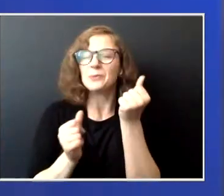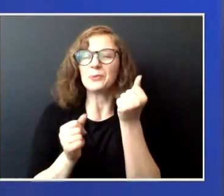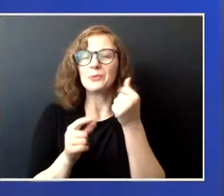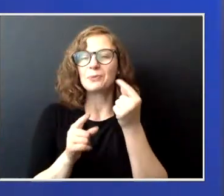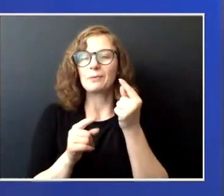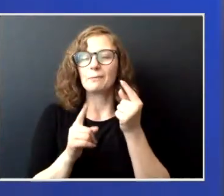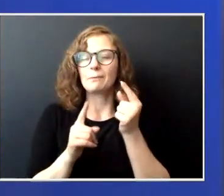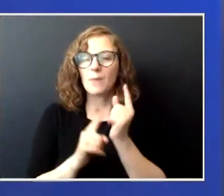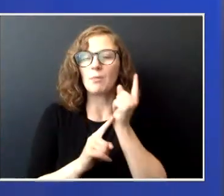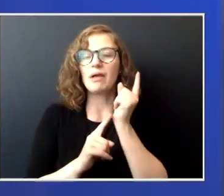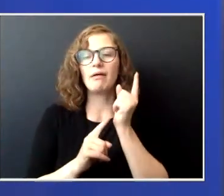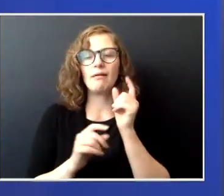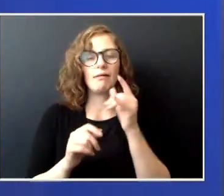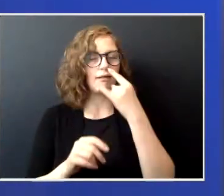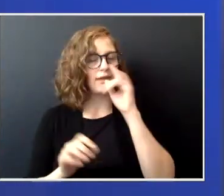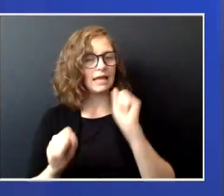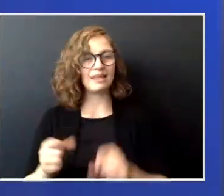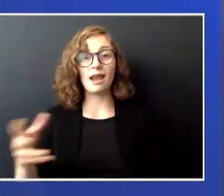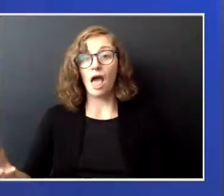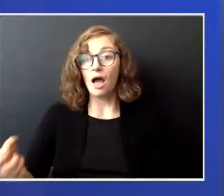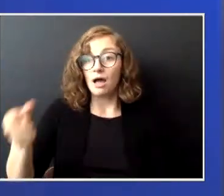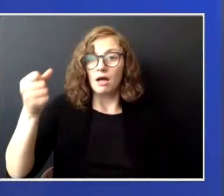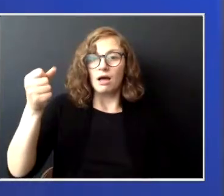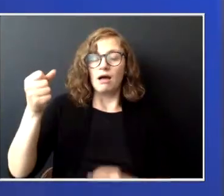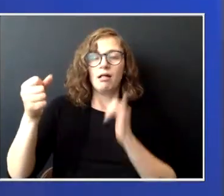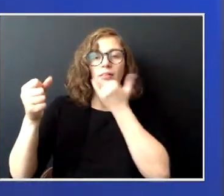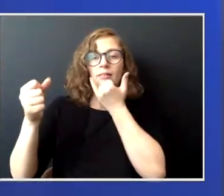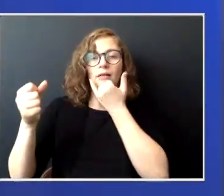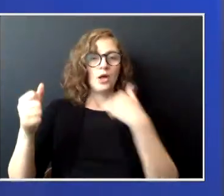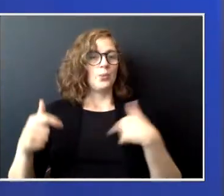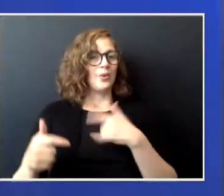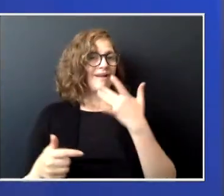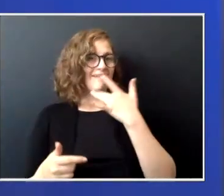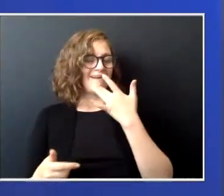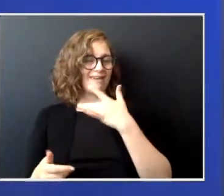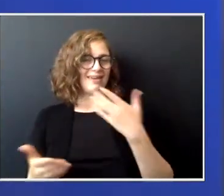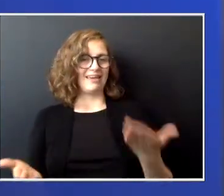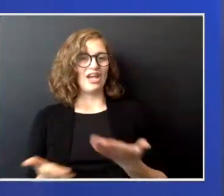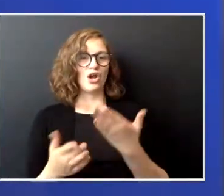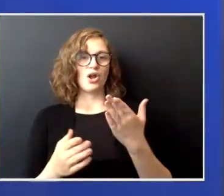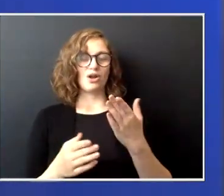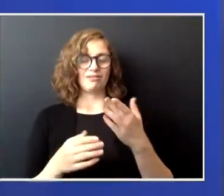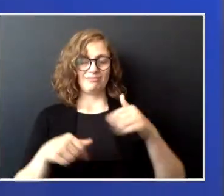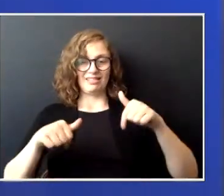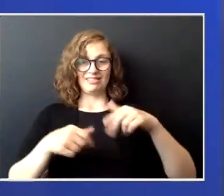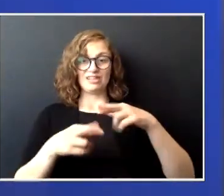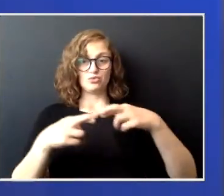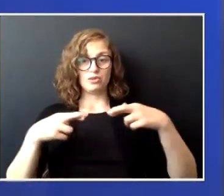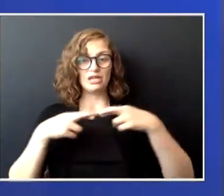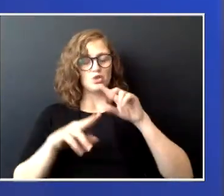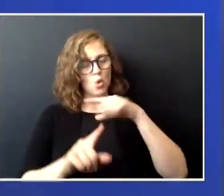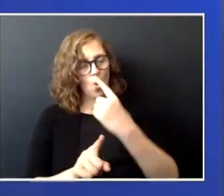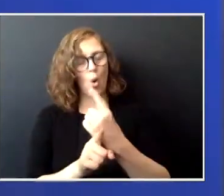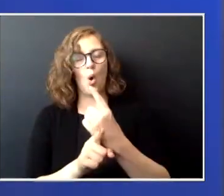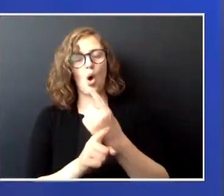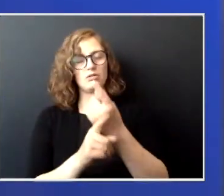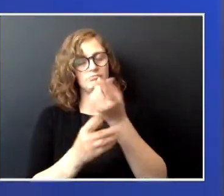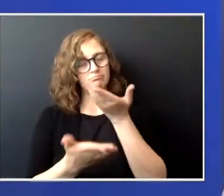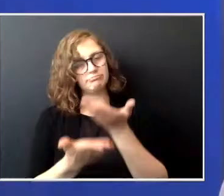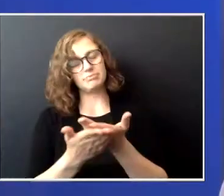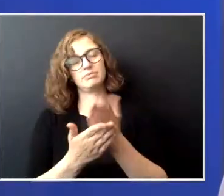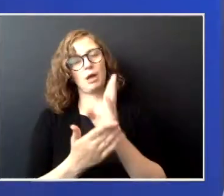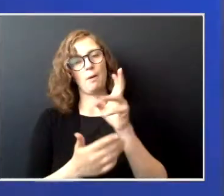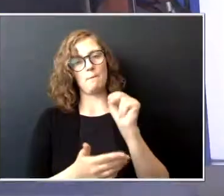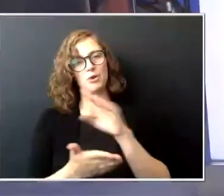both kids and adults and be the region's only verified burn center that does treat both. And so we're here to help, but just extra eyes on the